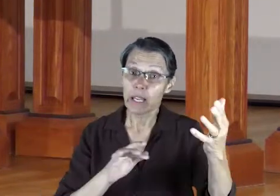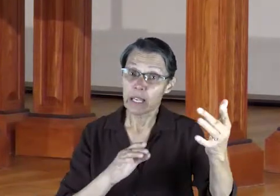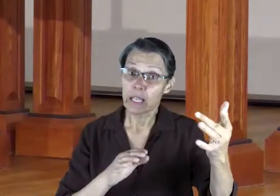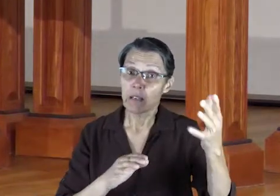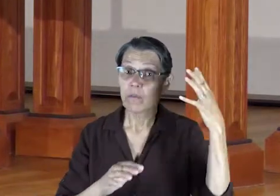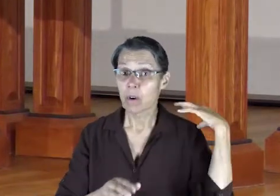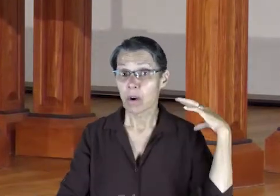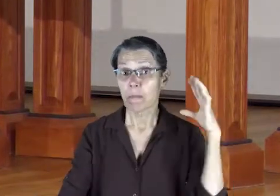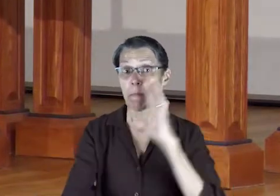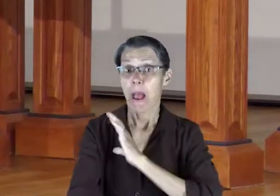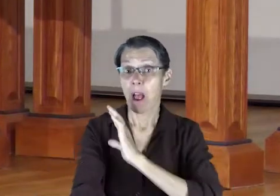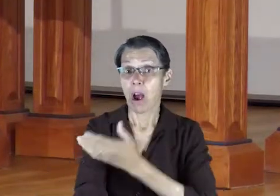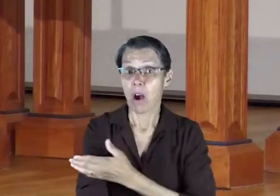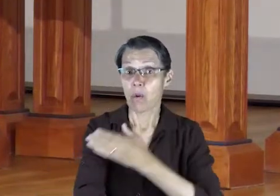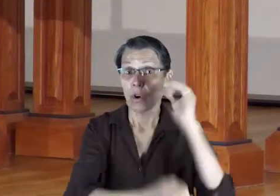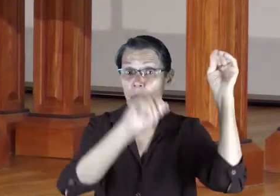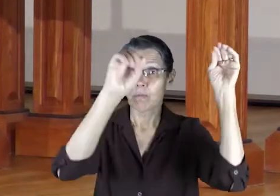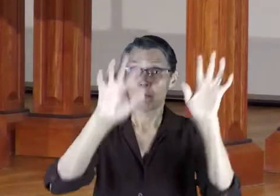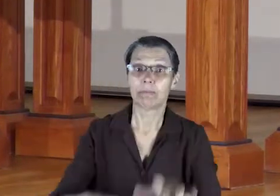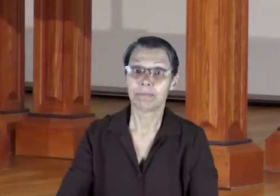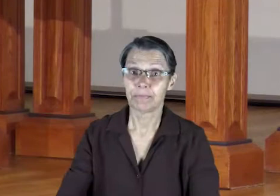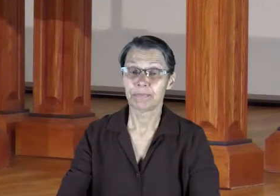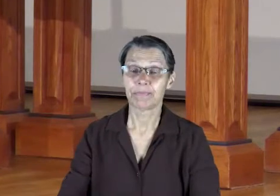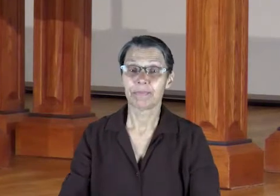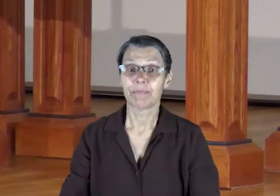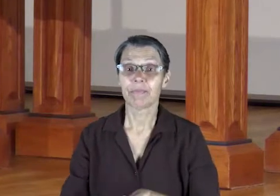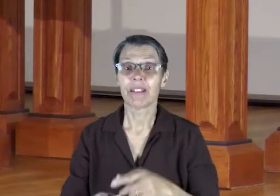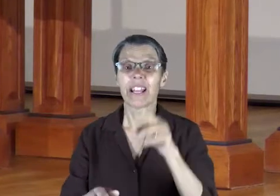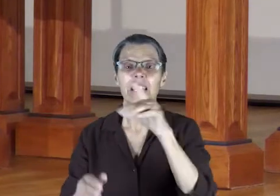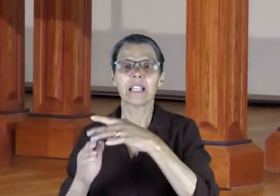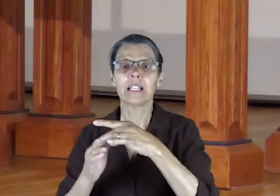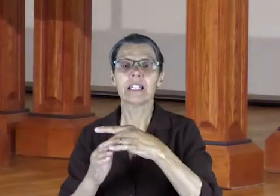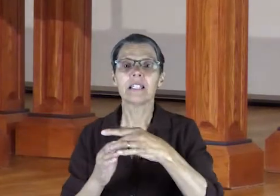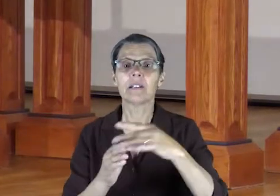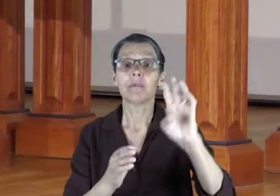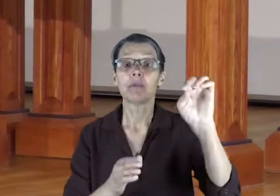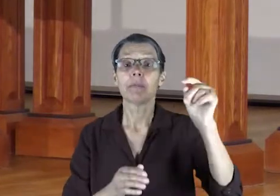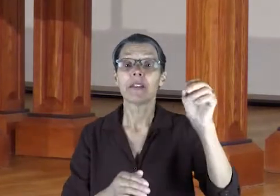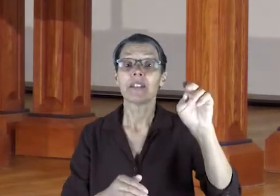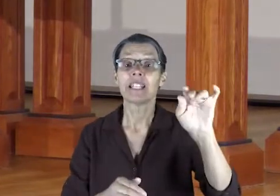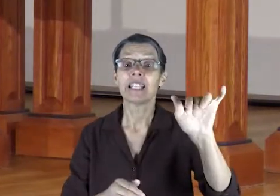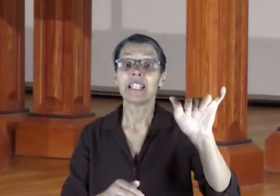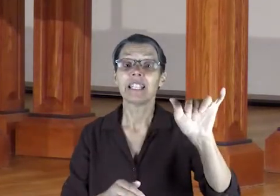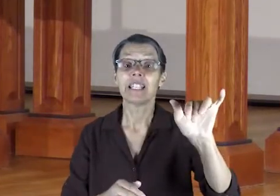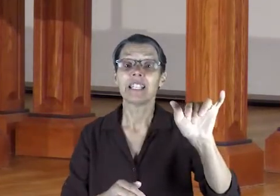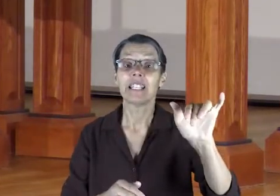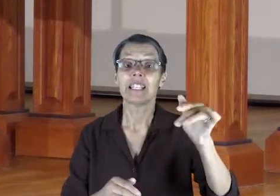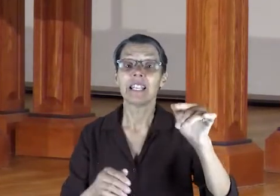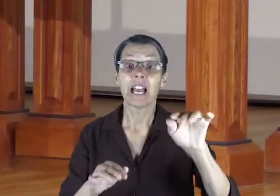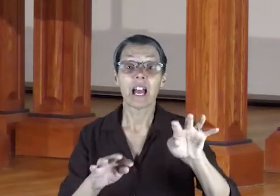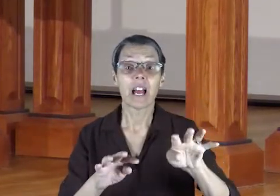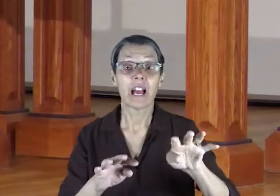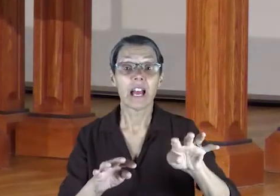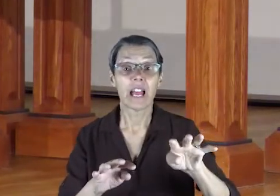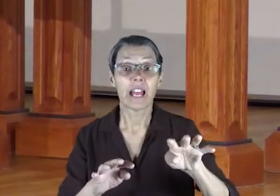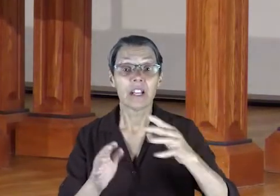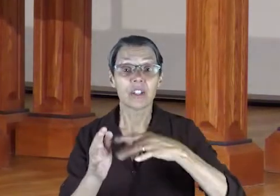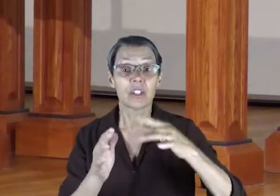him. But then he takes them out as far as Bethany and he's lifted up out of their sight while he's blessing